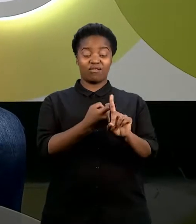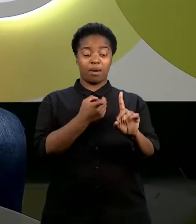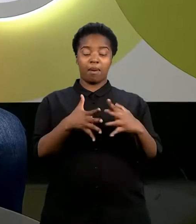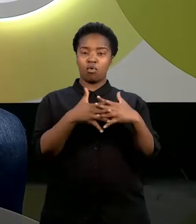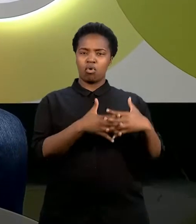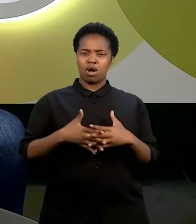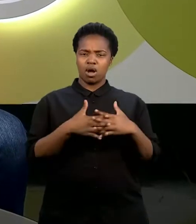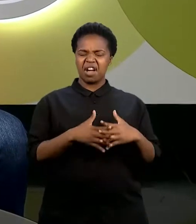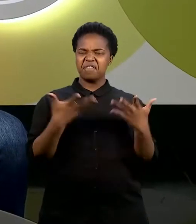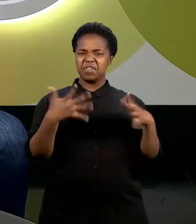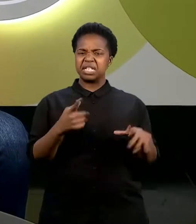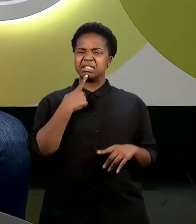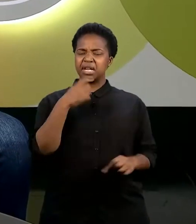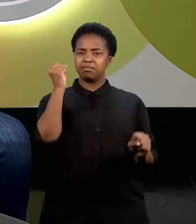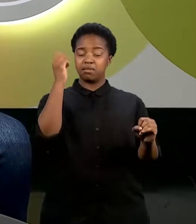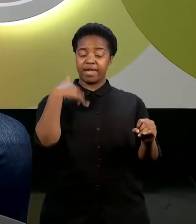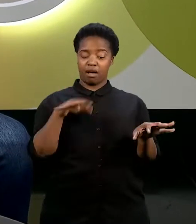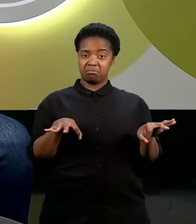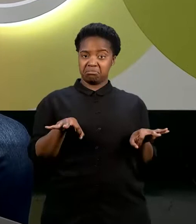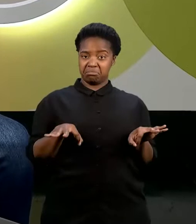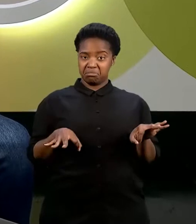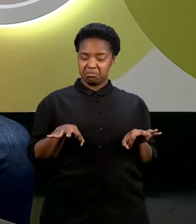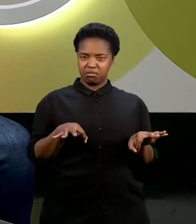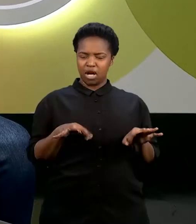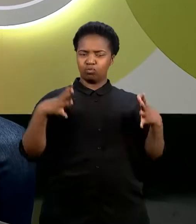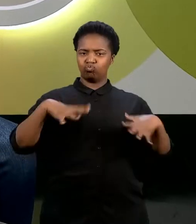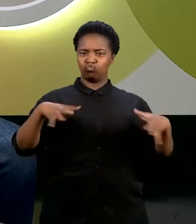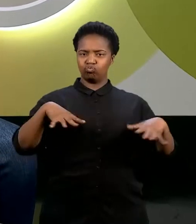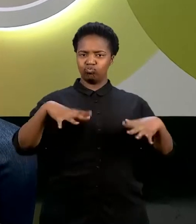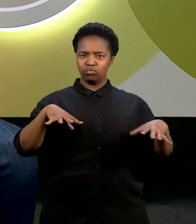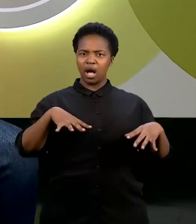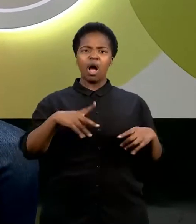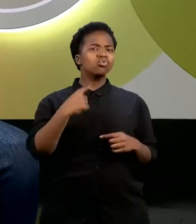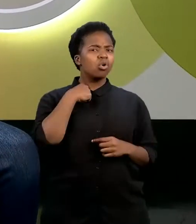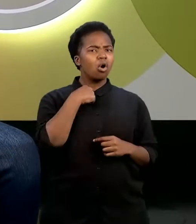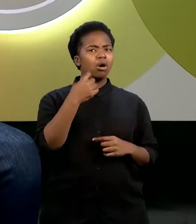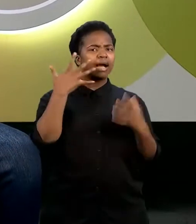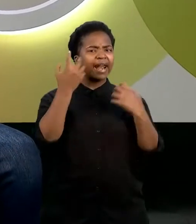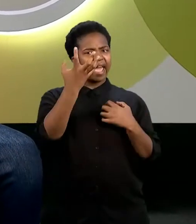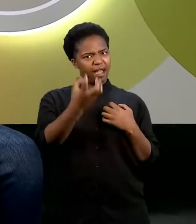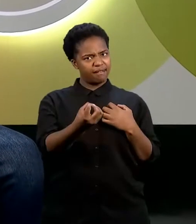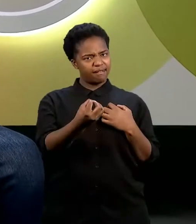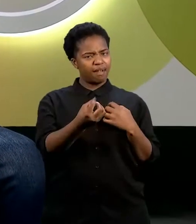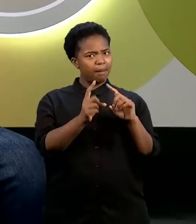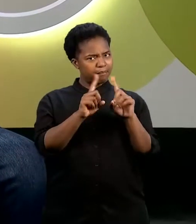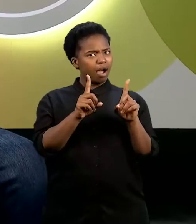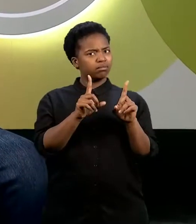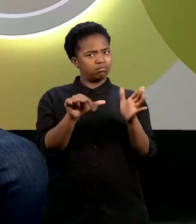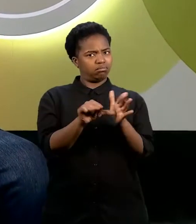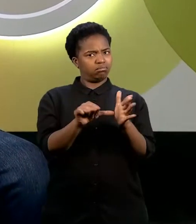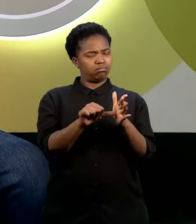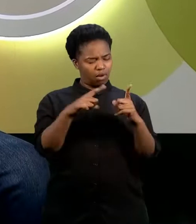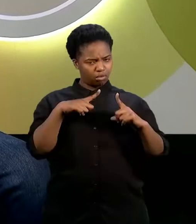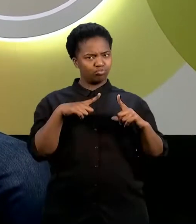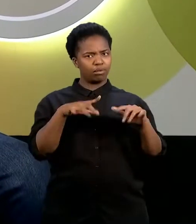Stephanie Thomas, Eling Sitsibi sa fashion sa America bakeng sabato ba sa itekanelang o itse re phela lefatseng